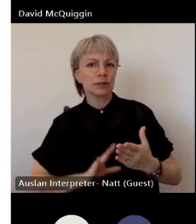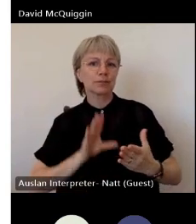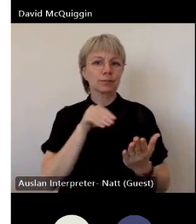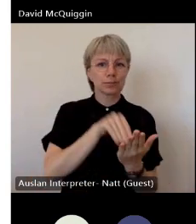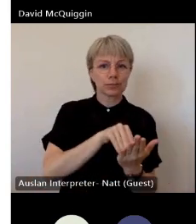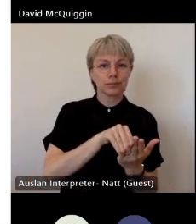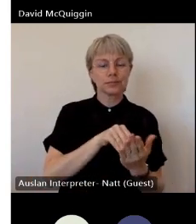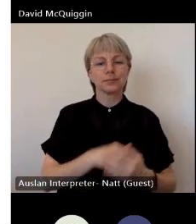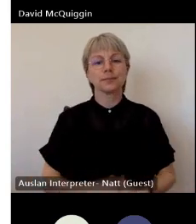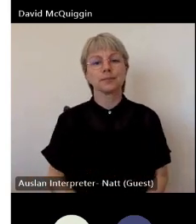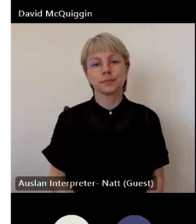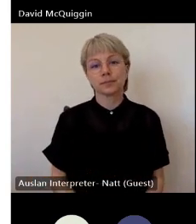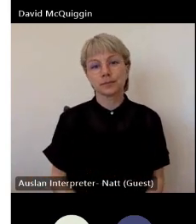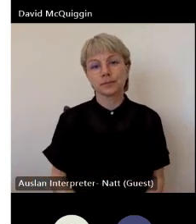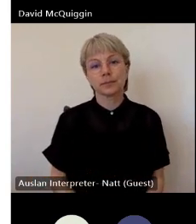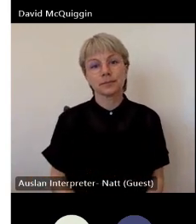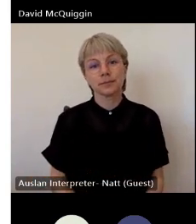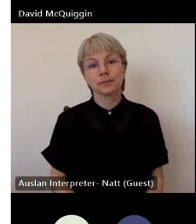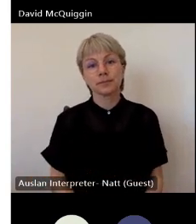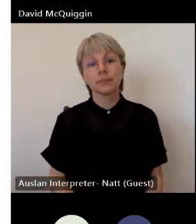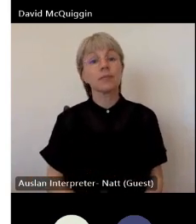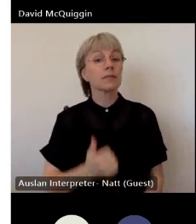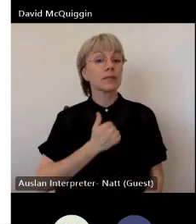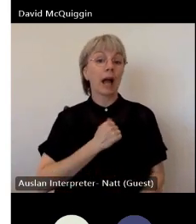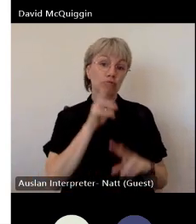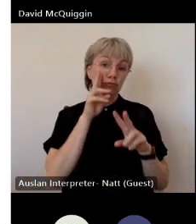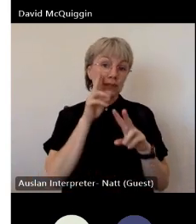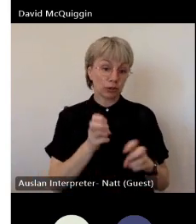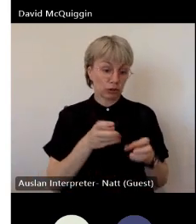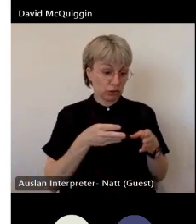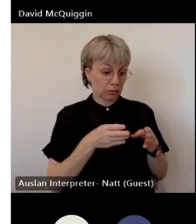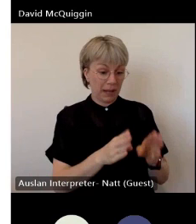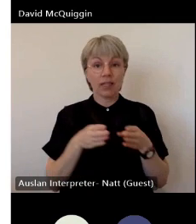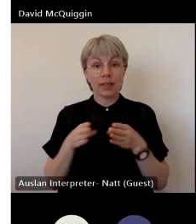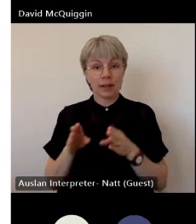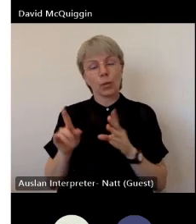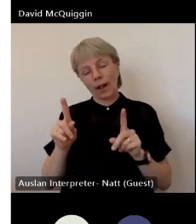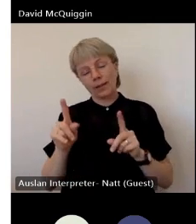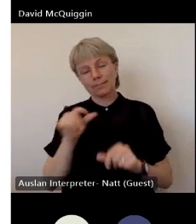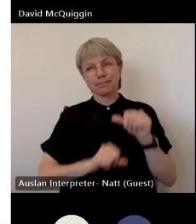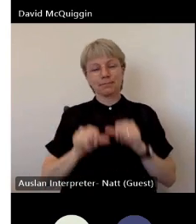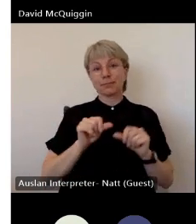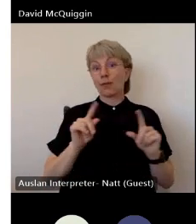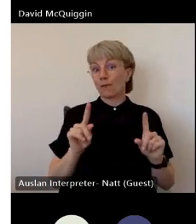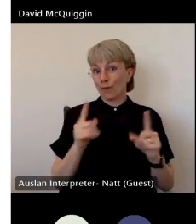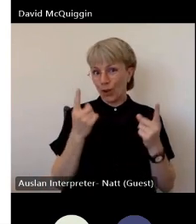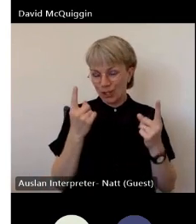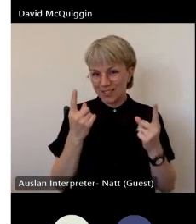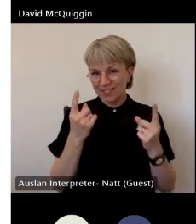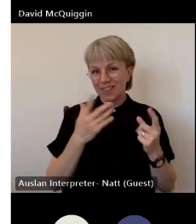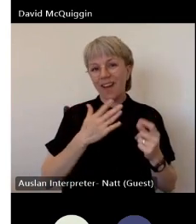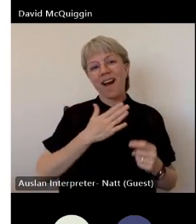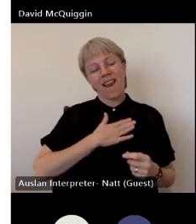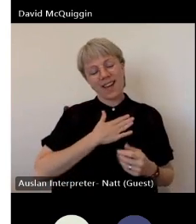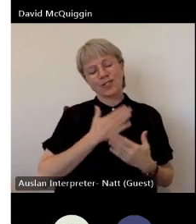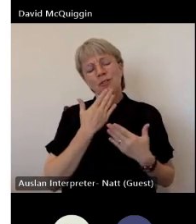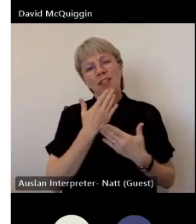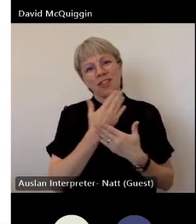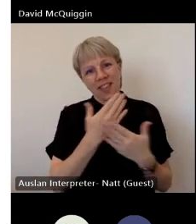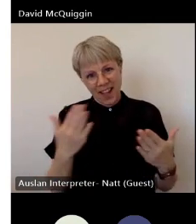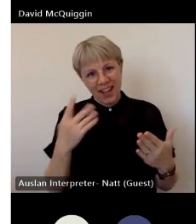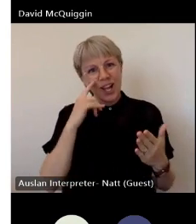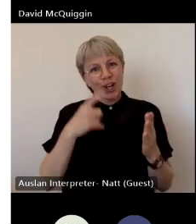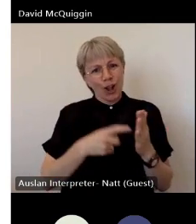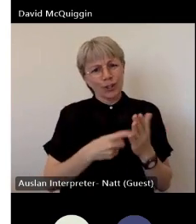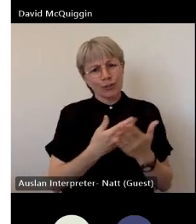So our research methodology, well, first of all, I'd like to, as Mirabel did, I'd like to thank and acknowledge